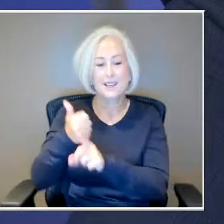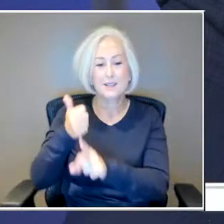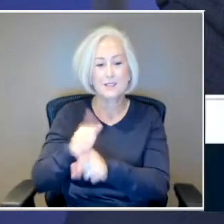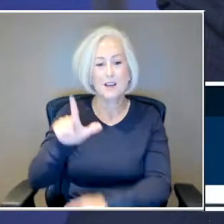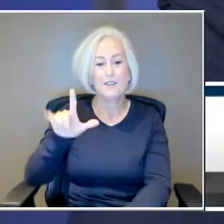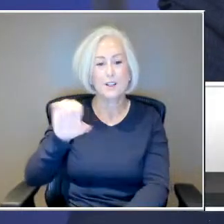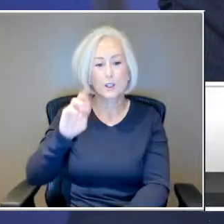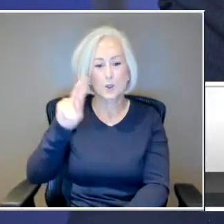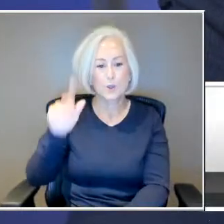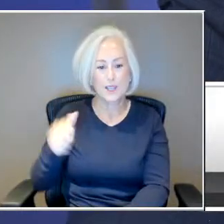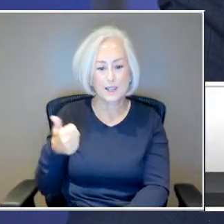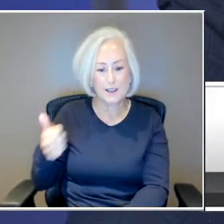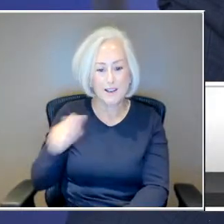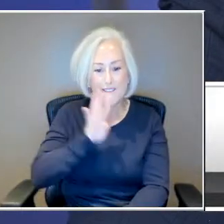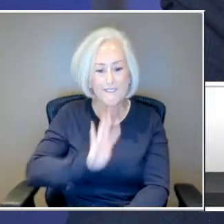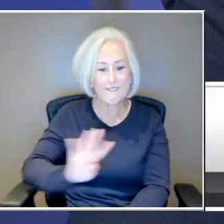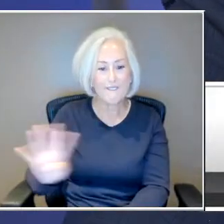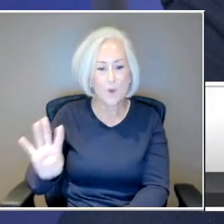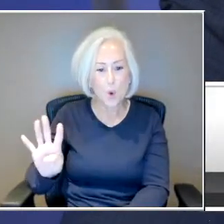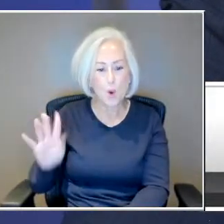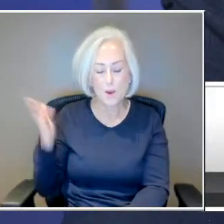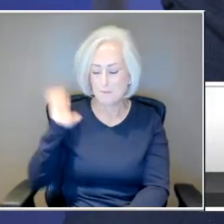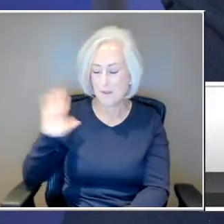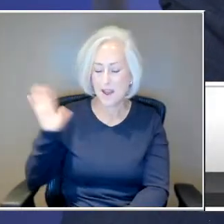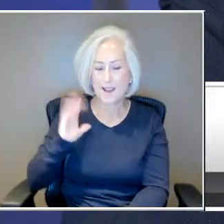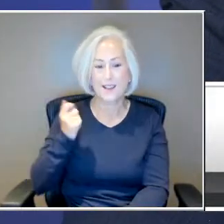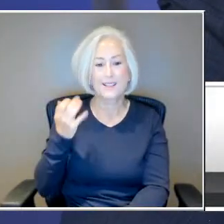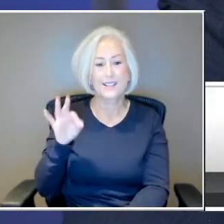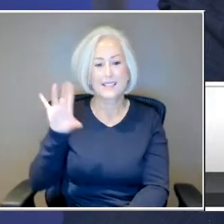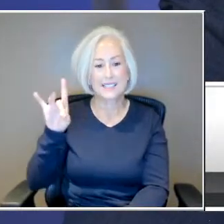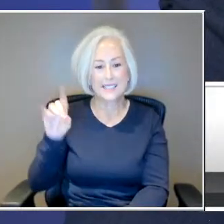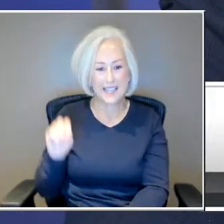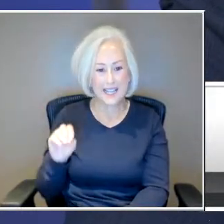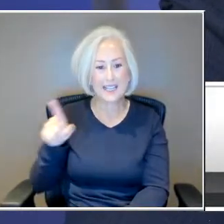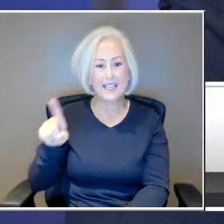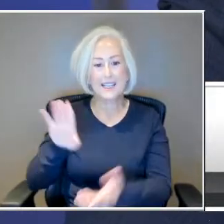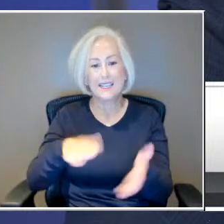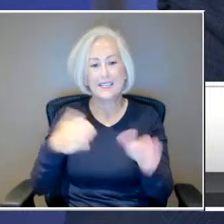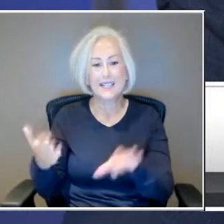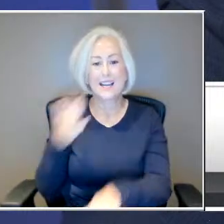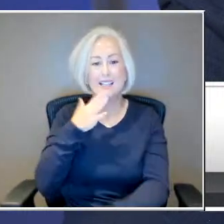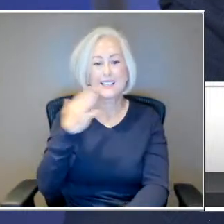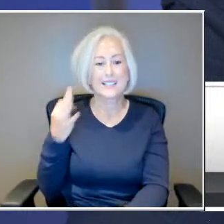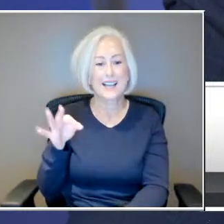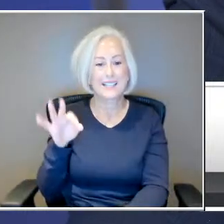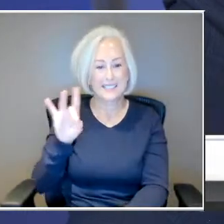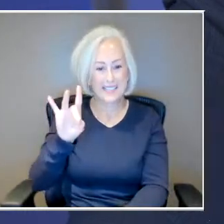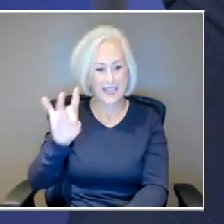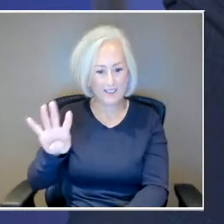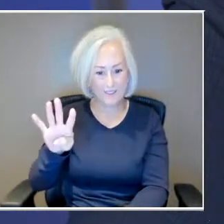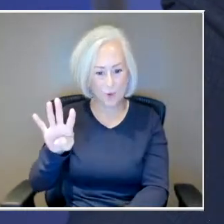was 4 years old, 1980. He died in 1984, 8 years old.